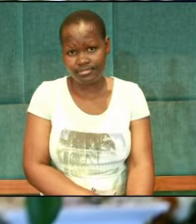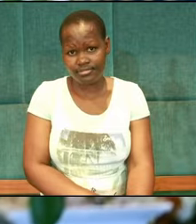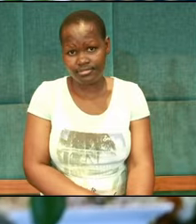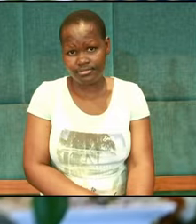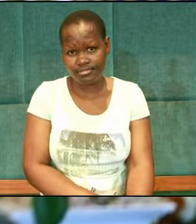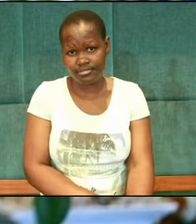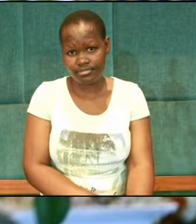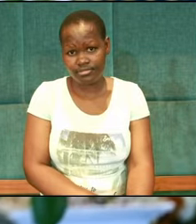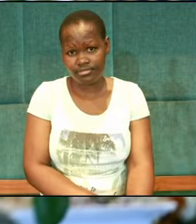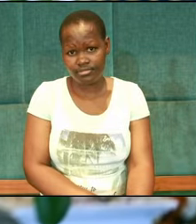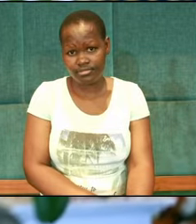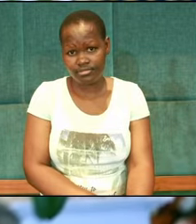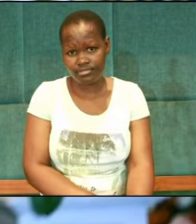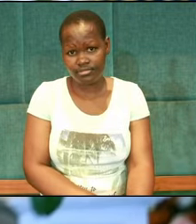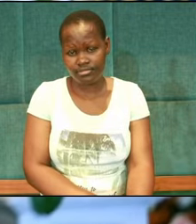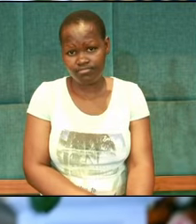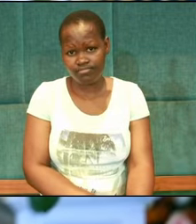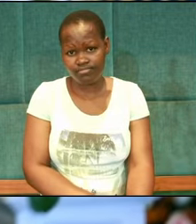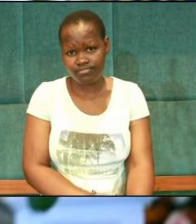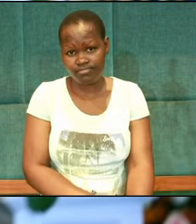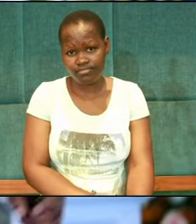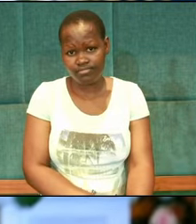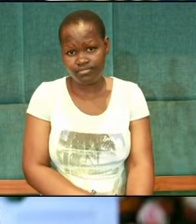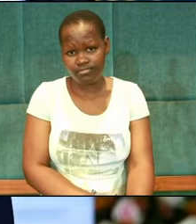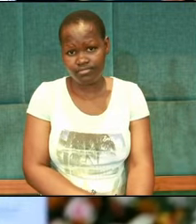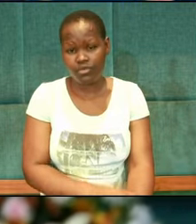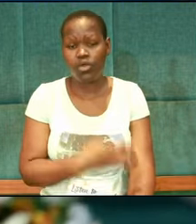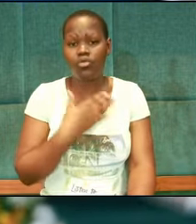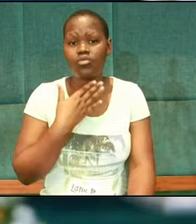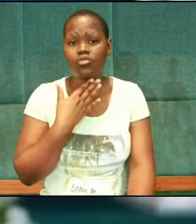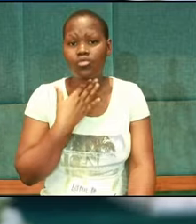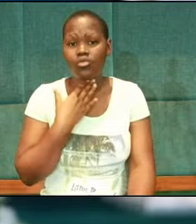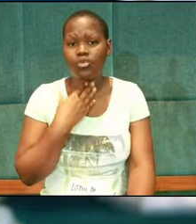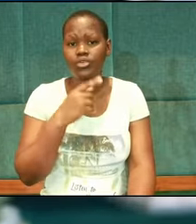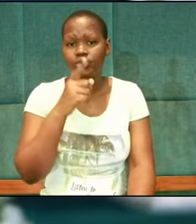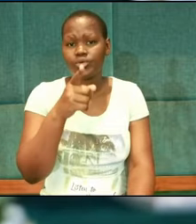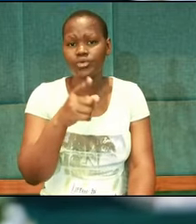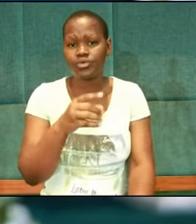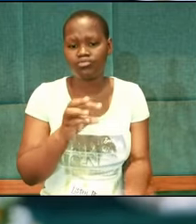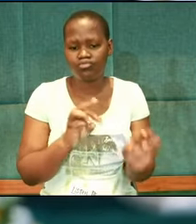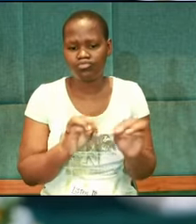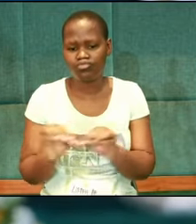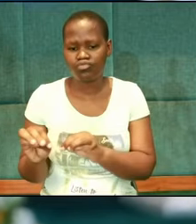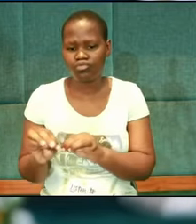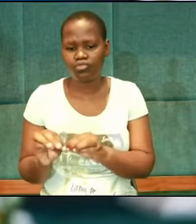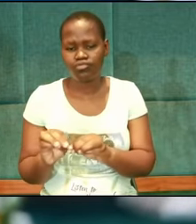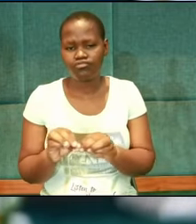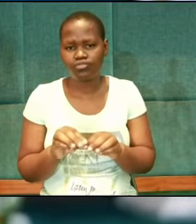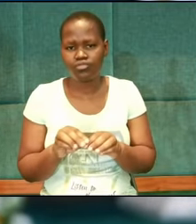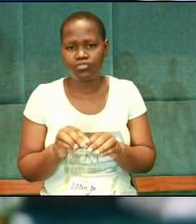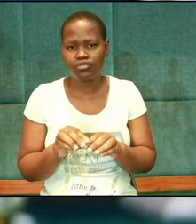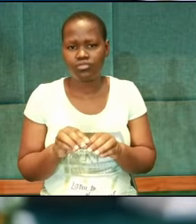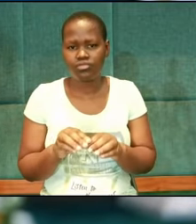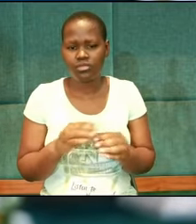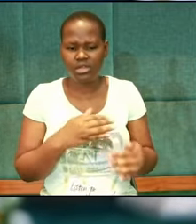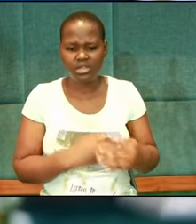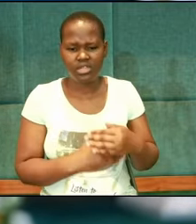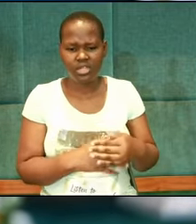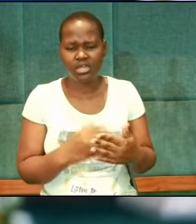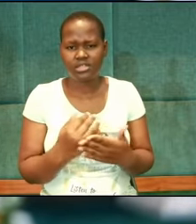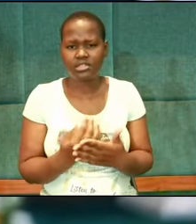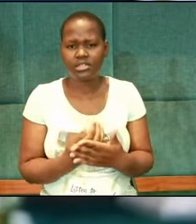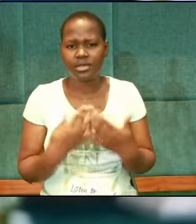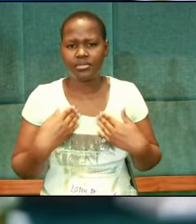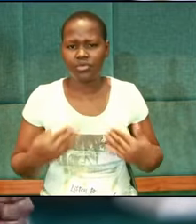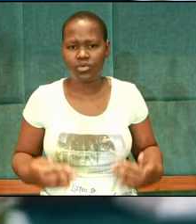We want to spend 5 minutes to pray. I want you to get close to somebody. And I want you to lift up your voice just